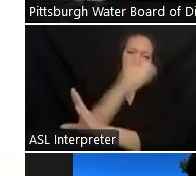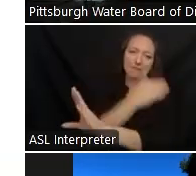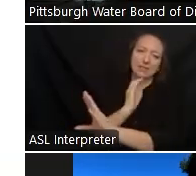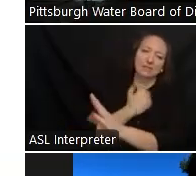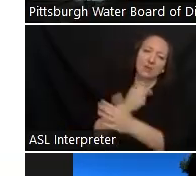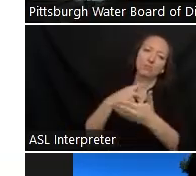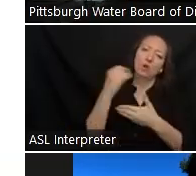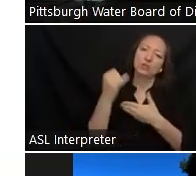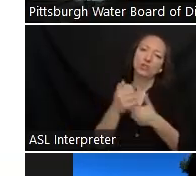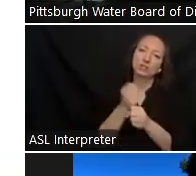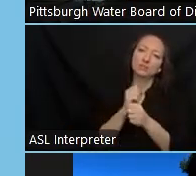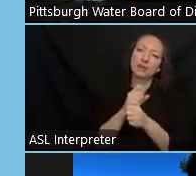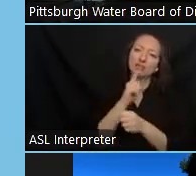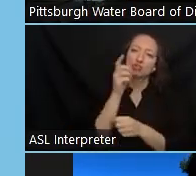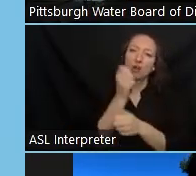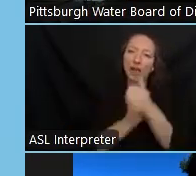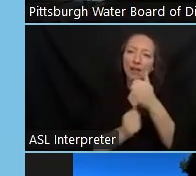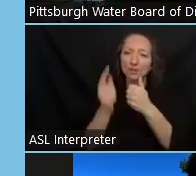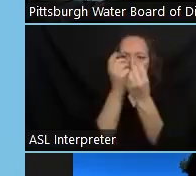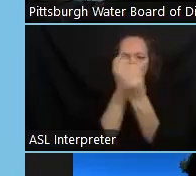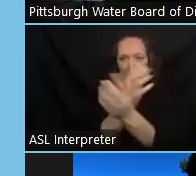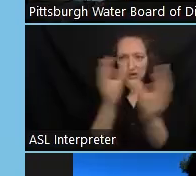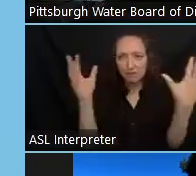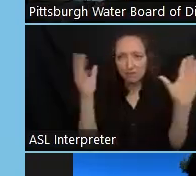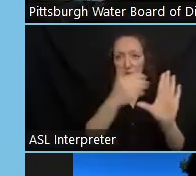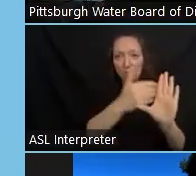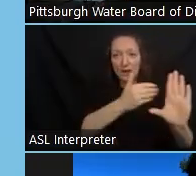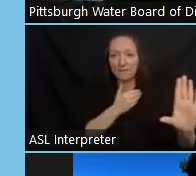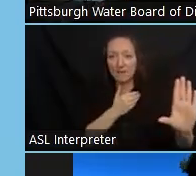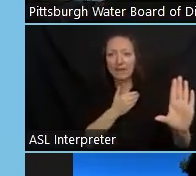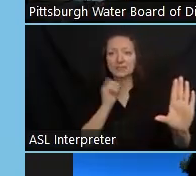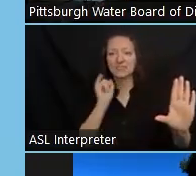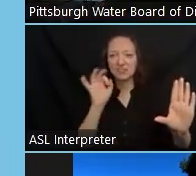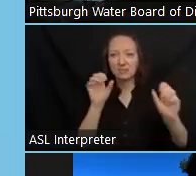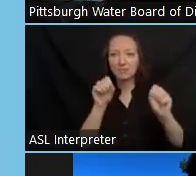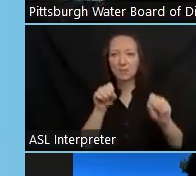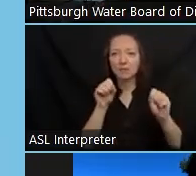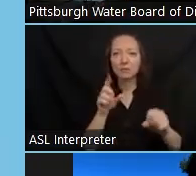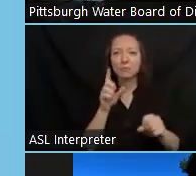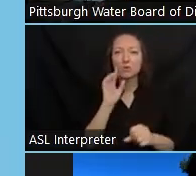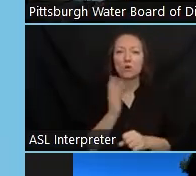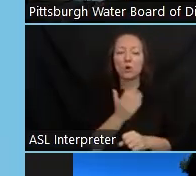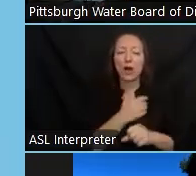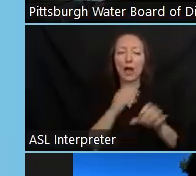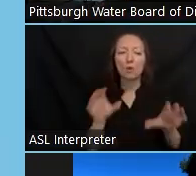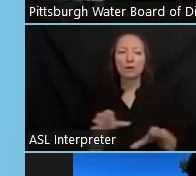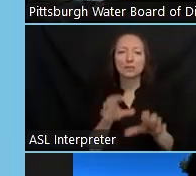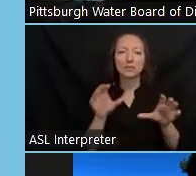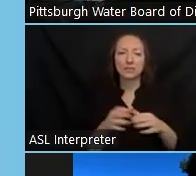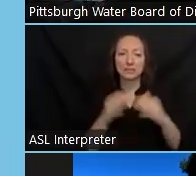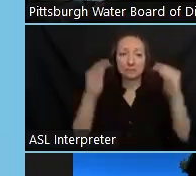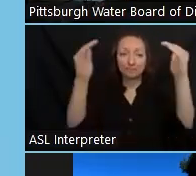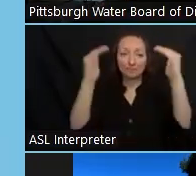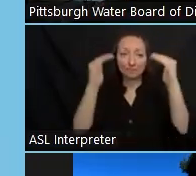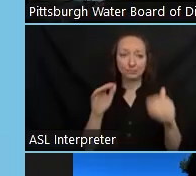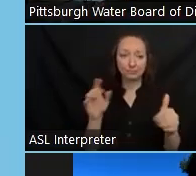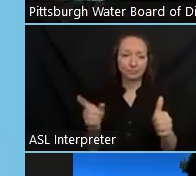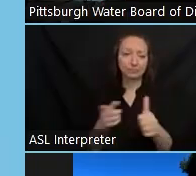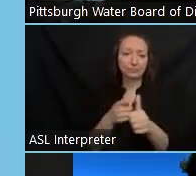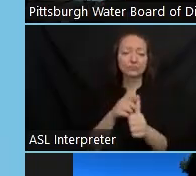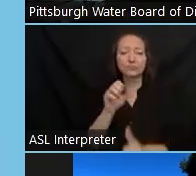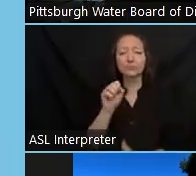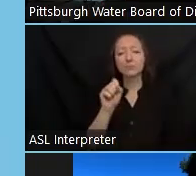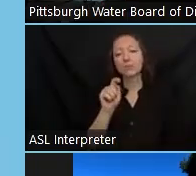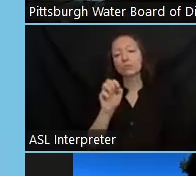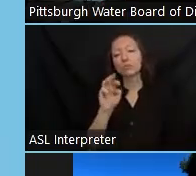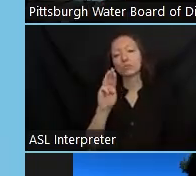informed in advance when possible of our activities. We held our first stormwater stakeholder